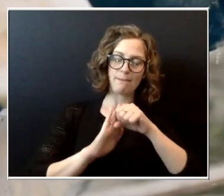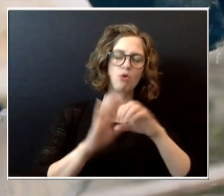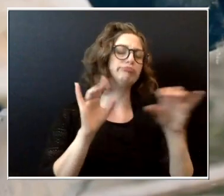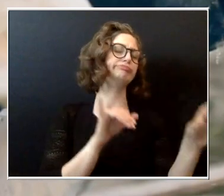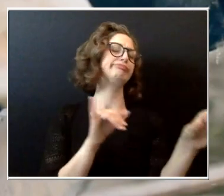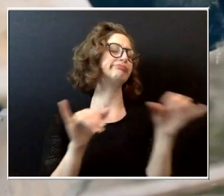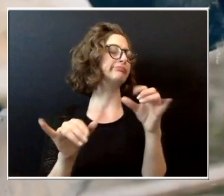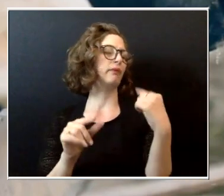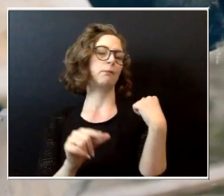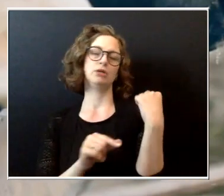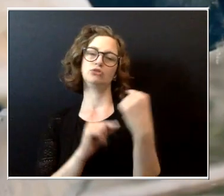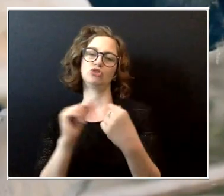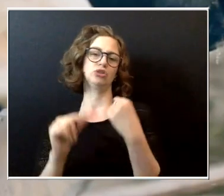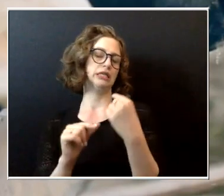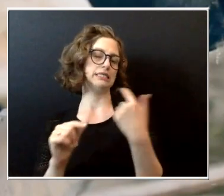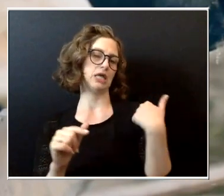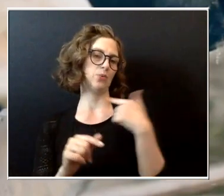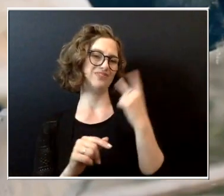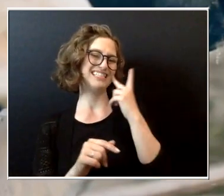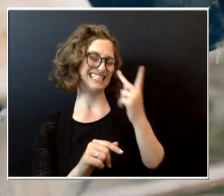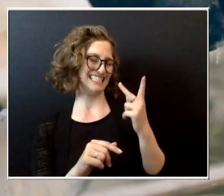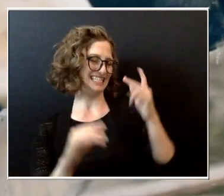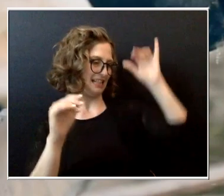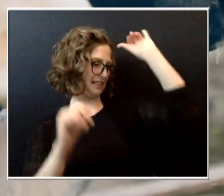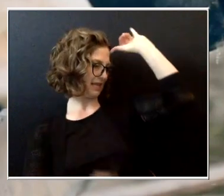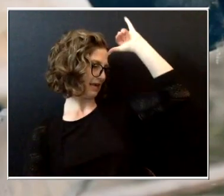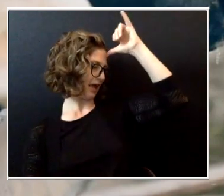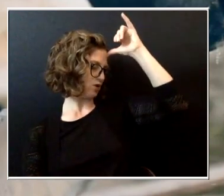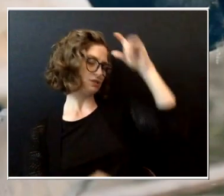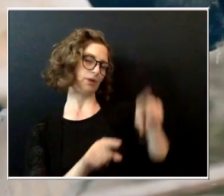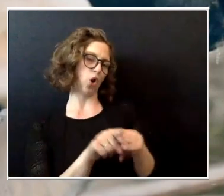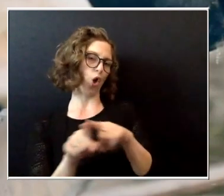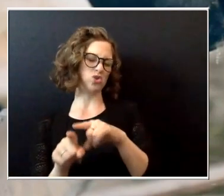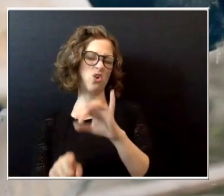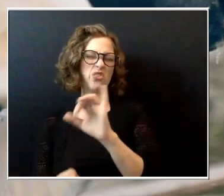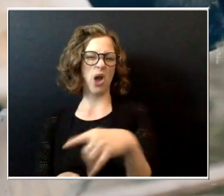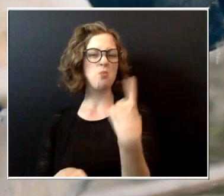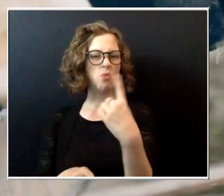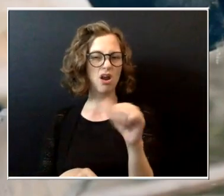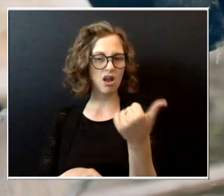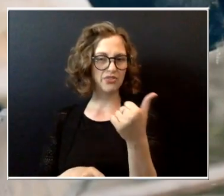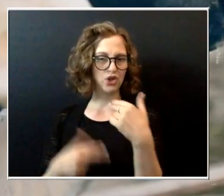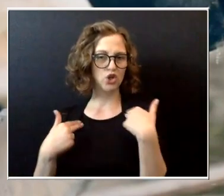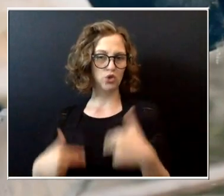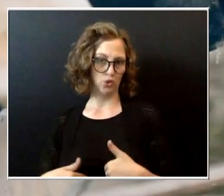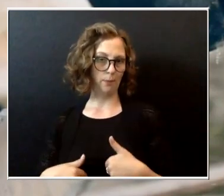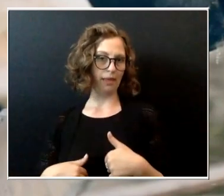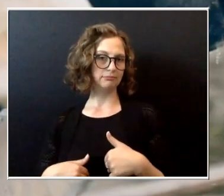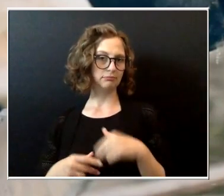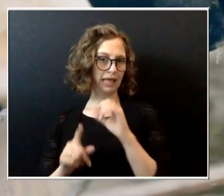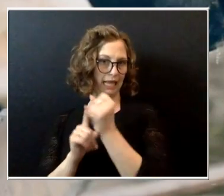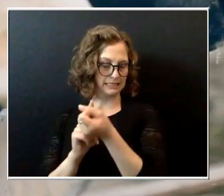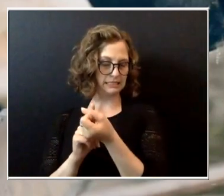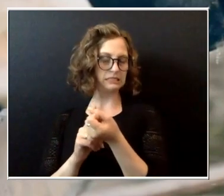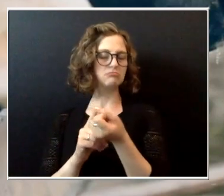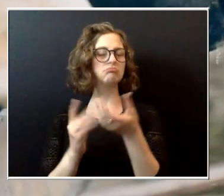in the cows, but also in that other human case as well. Overall, not really